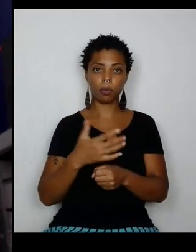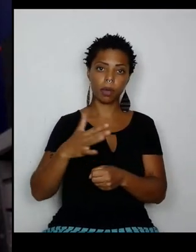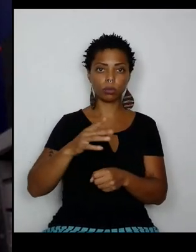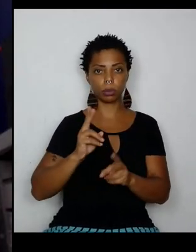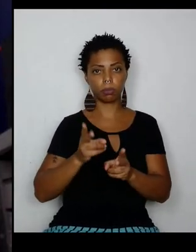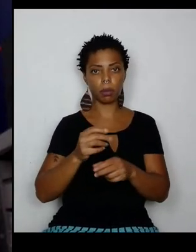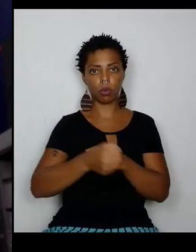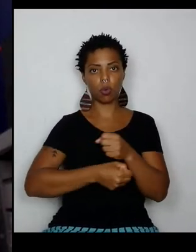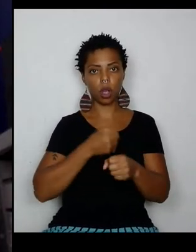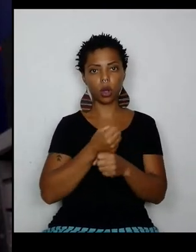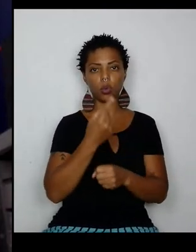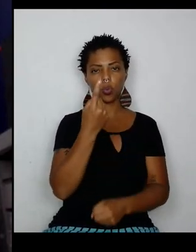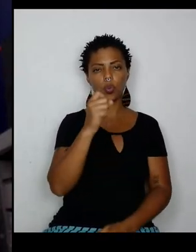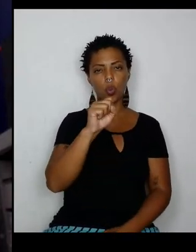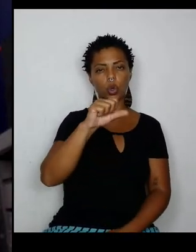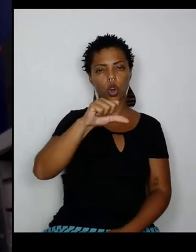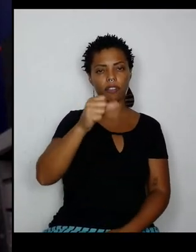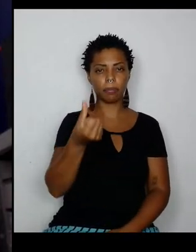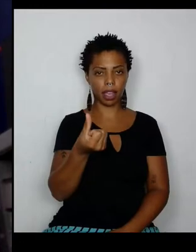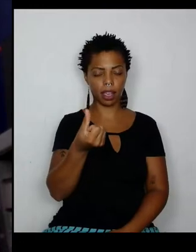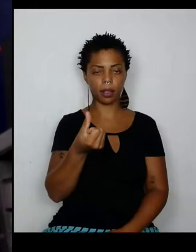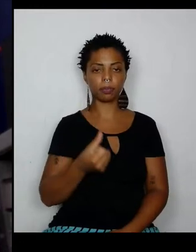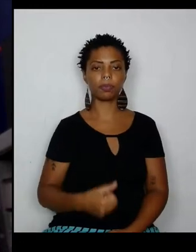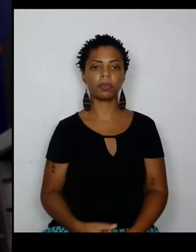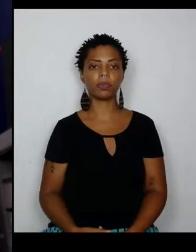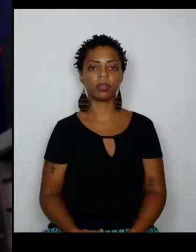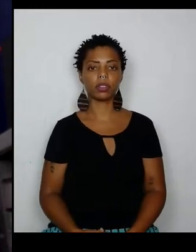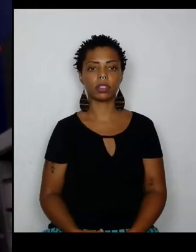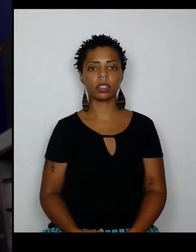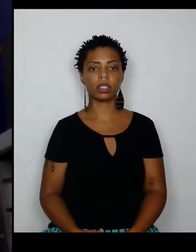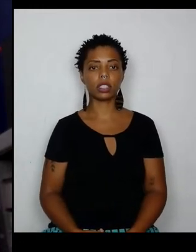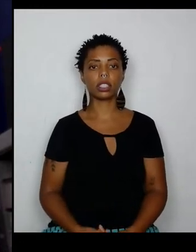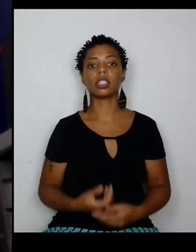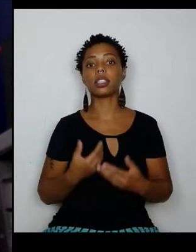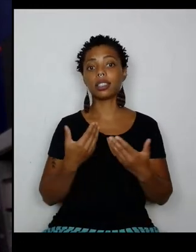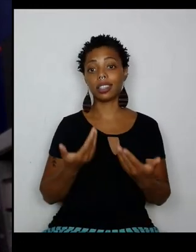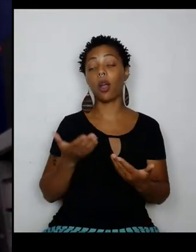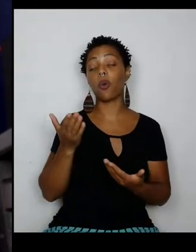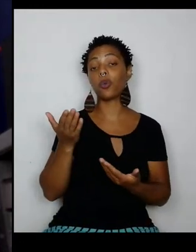same year roughly the same year 1896